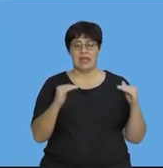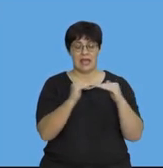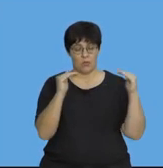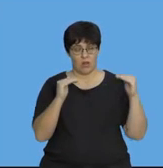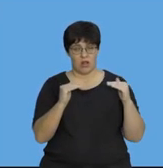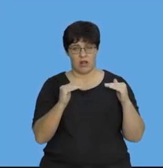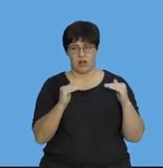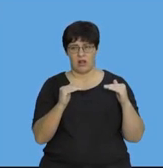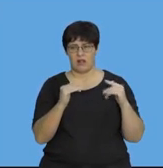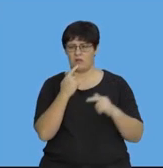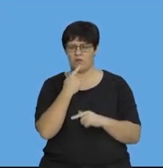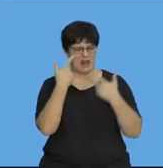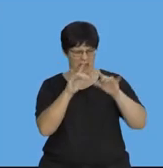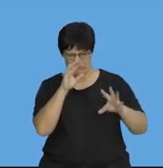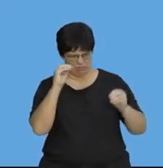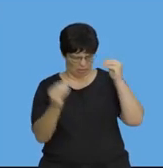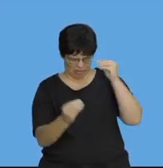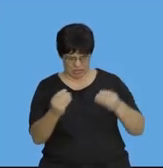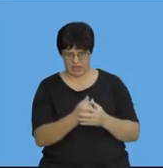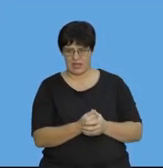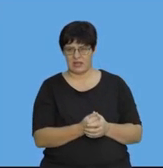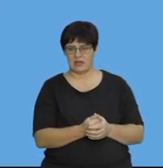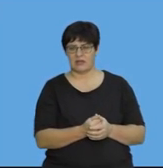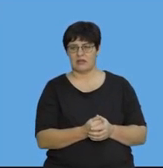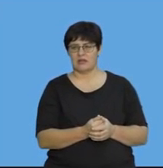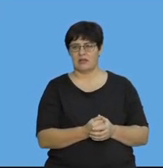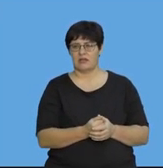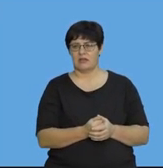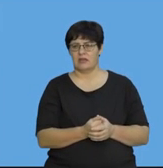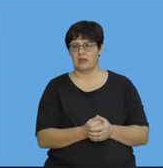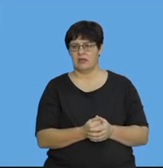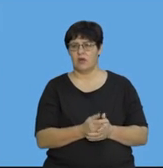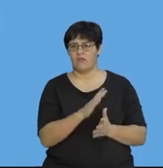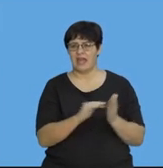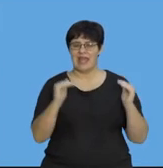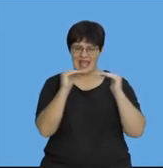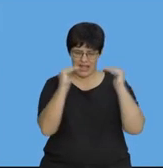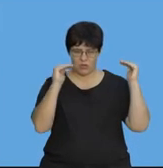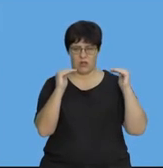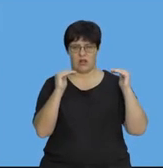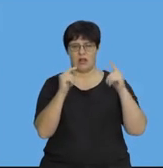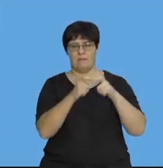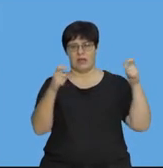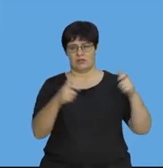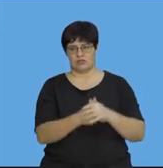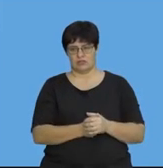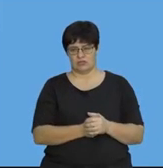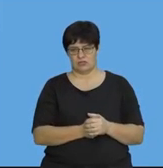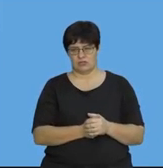experience the impulse of the equal magnitude. Ooh, that language is terrible. Experience impulse of